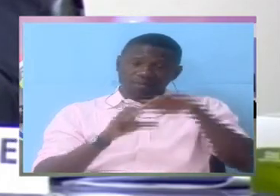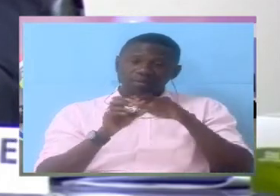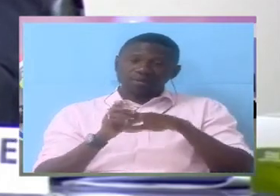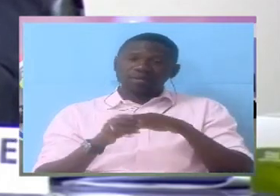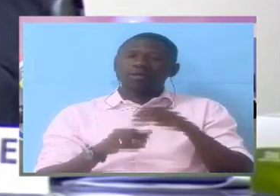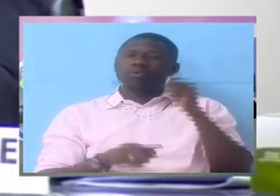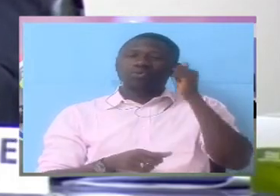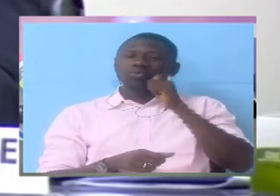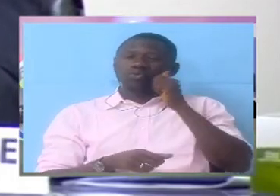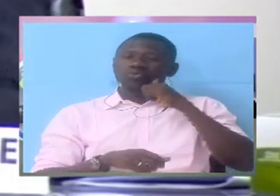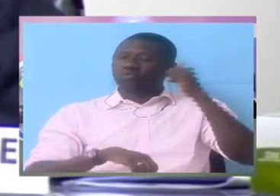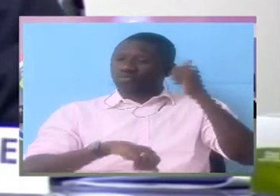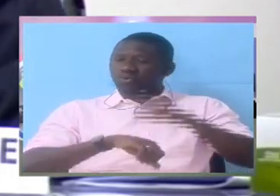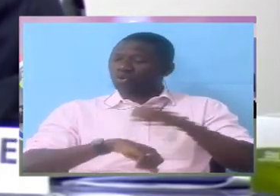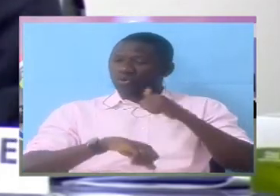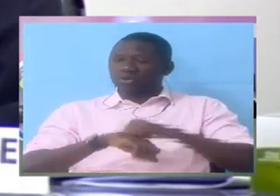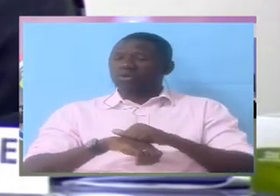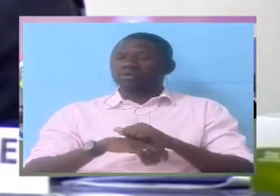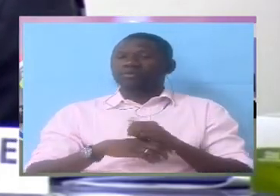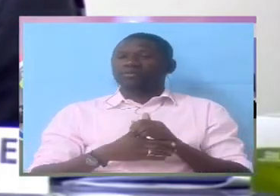torture,